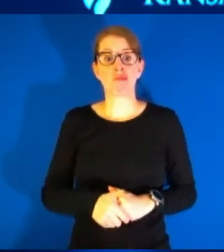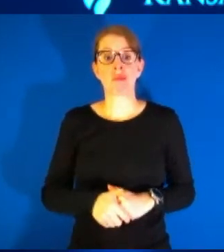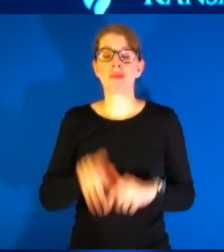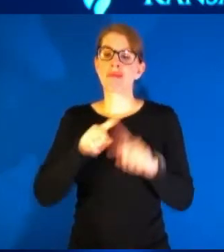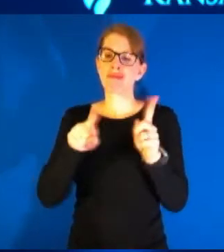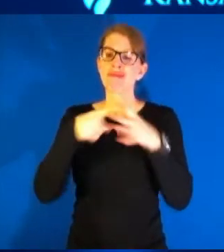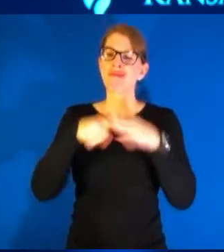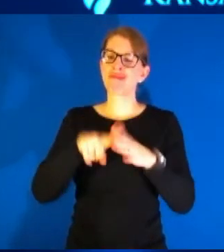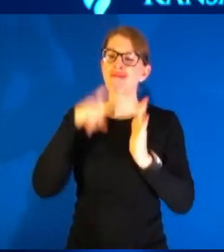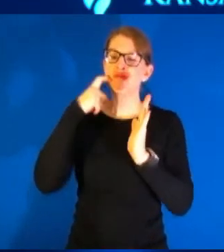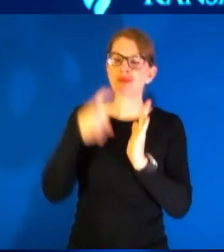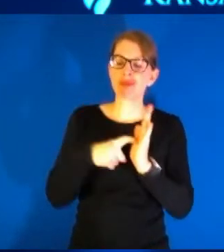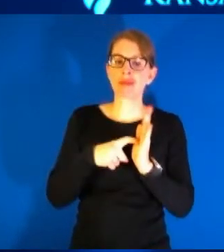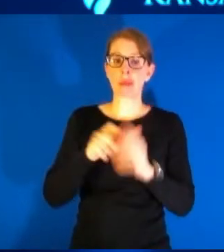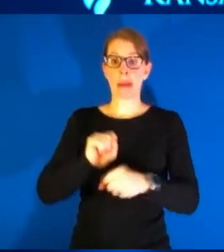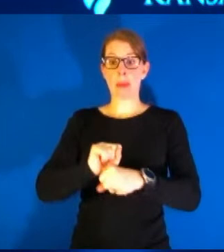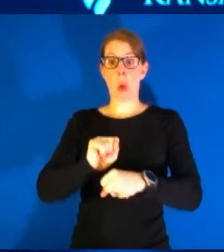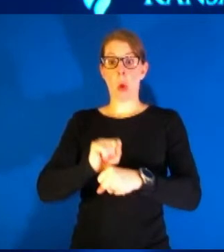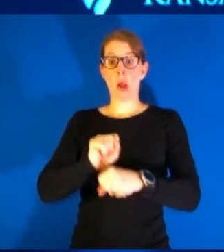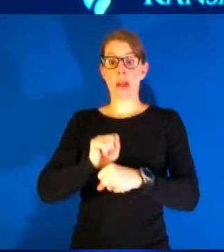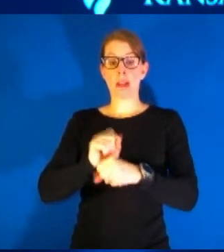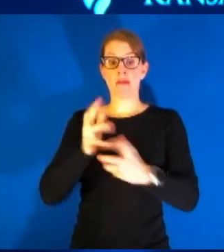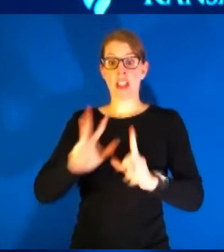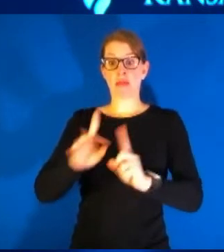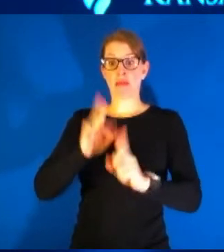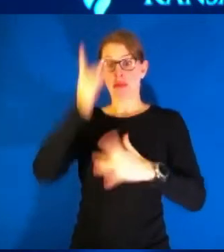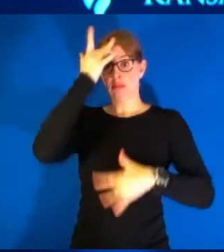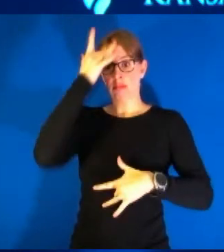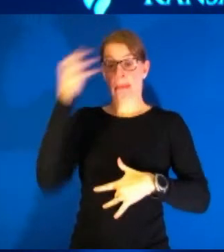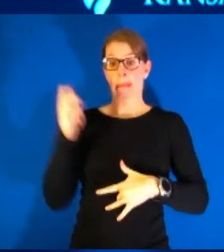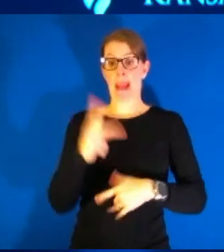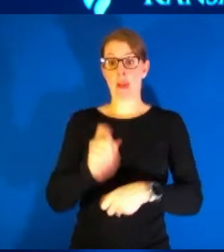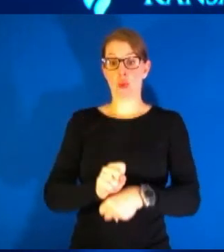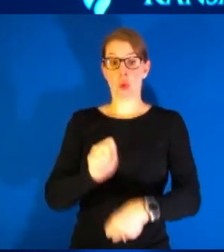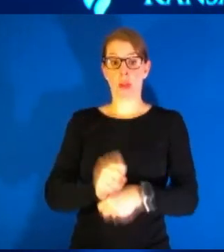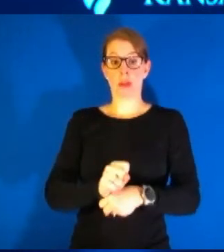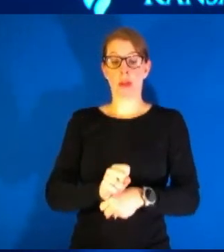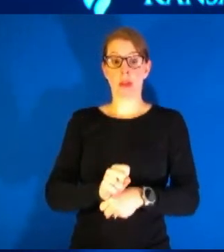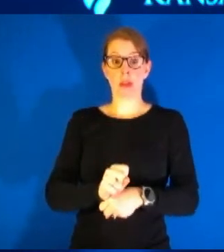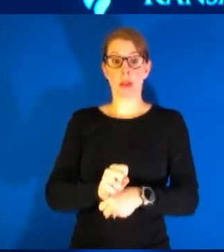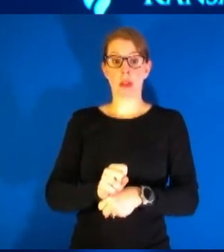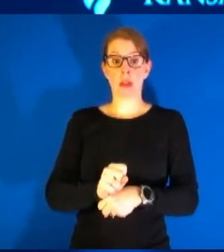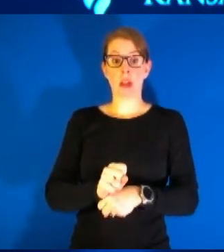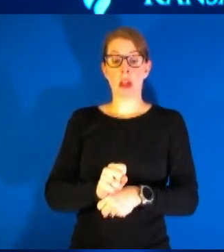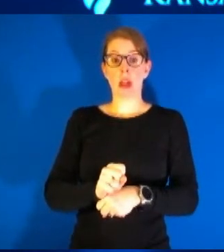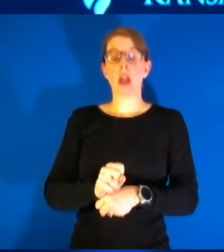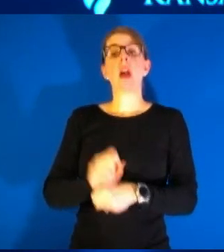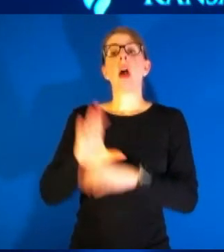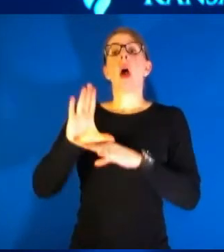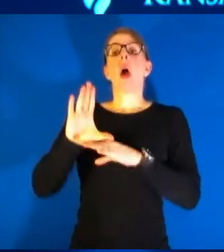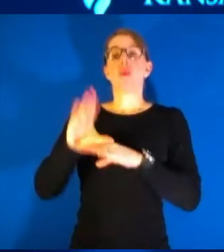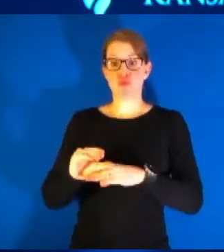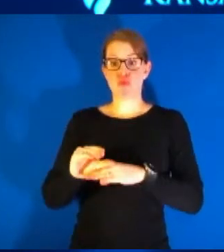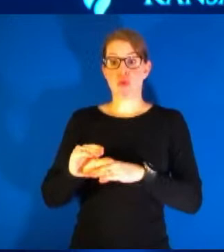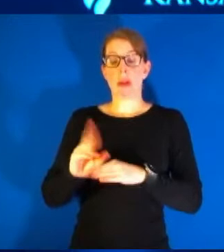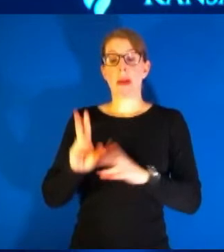see our employees that have gotten sick and returned to work has really decreased significantly, which is great. So we can do